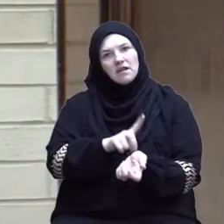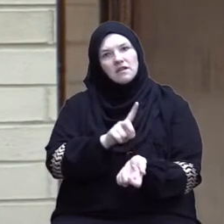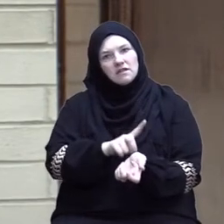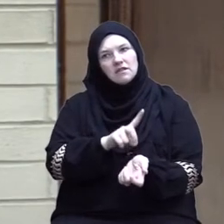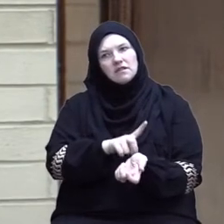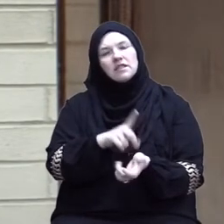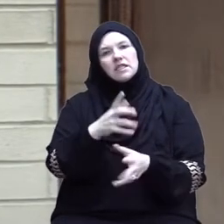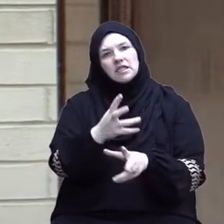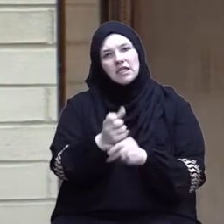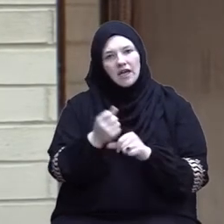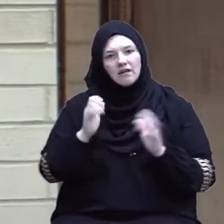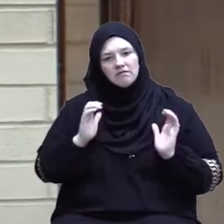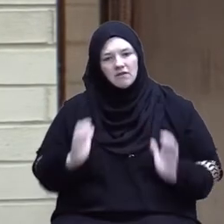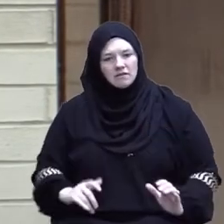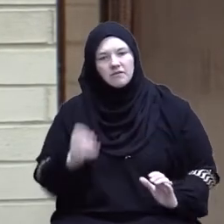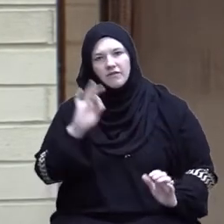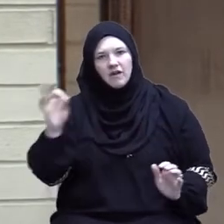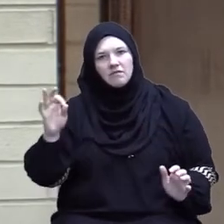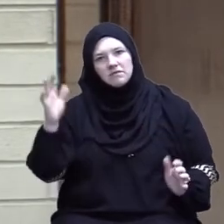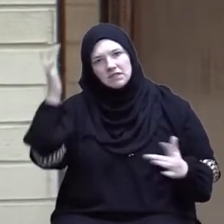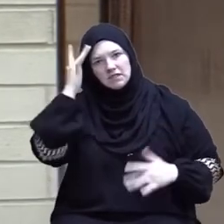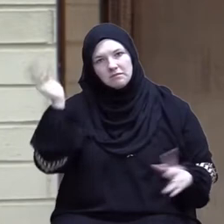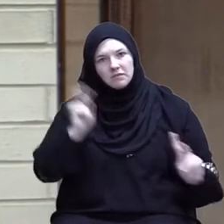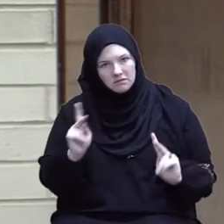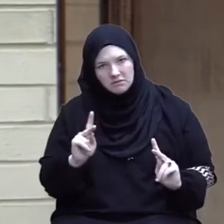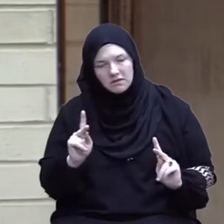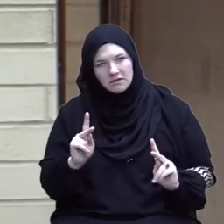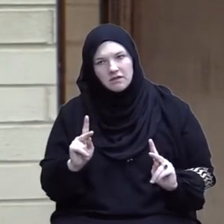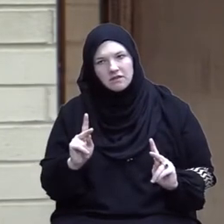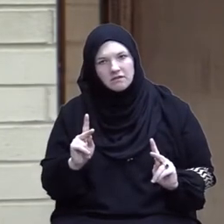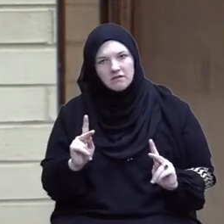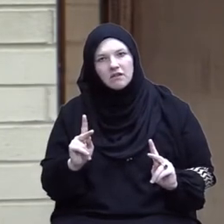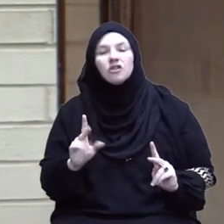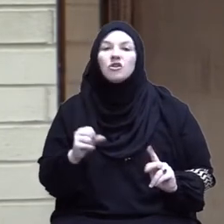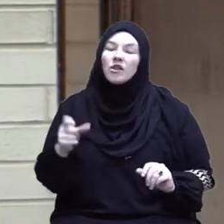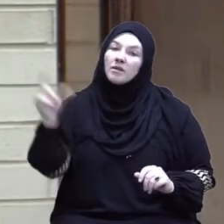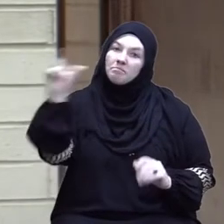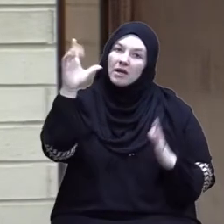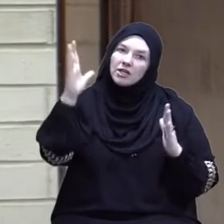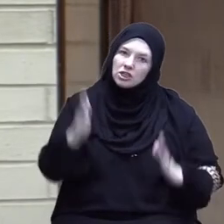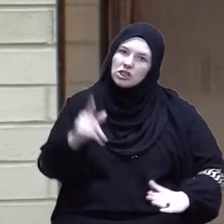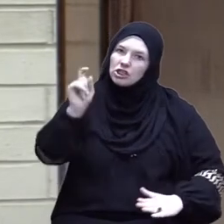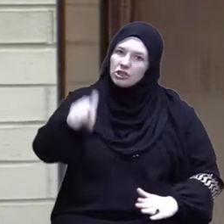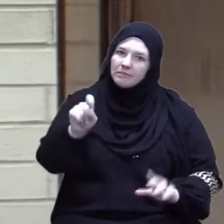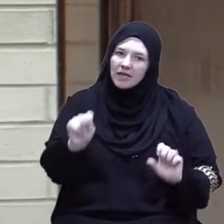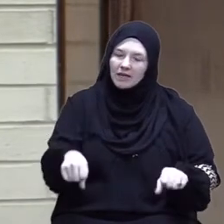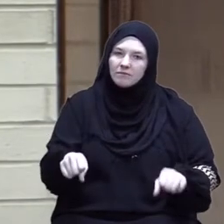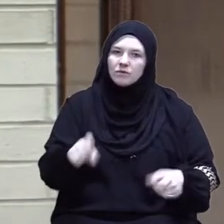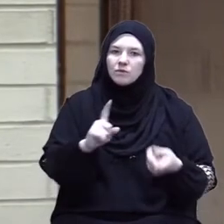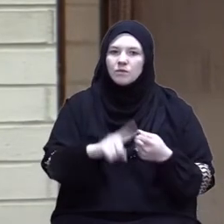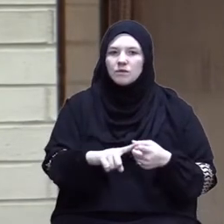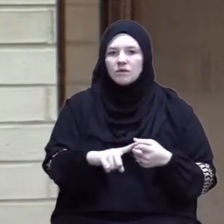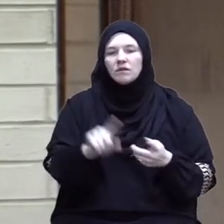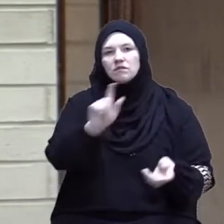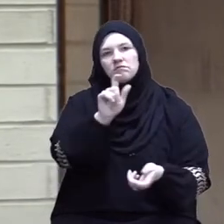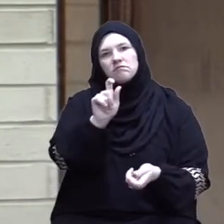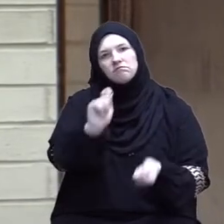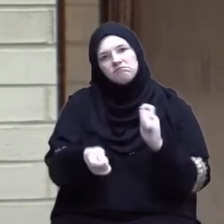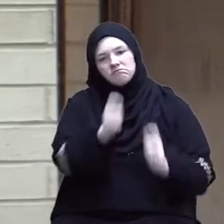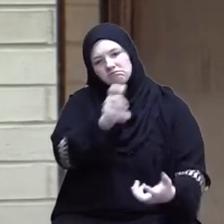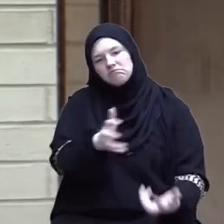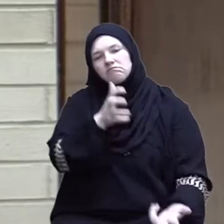people. So the masjid should really be able to accommodate